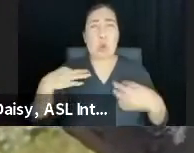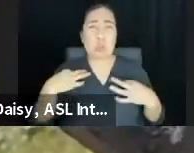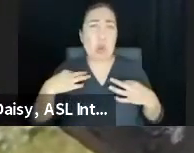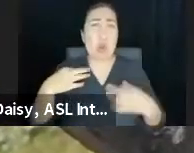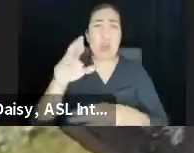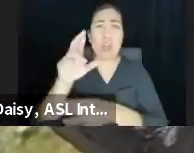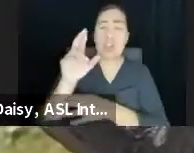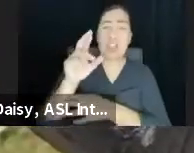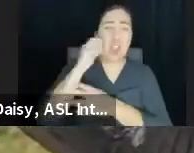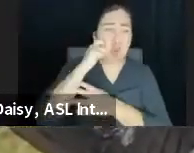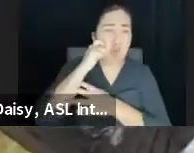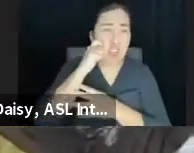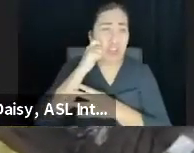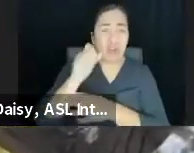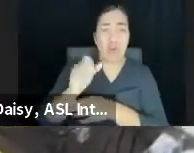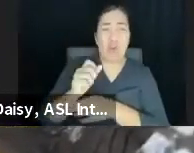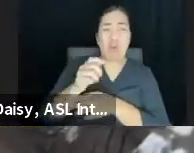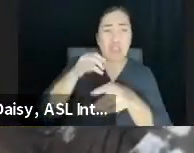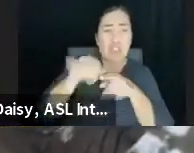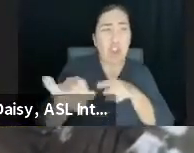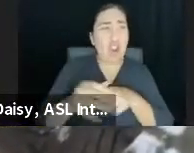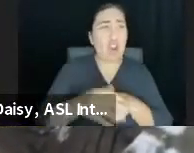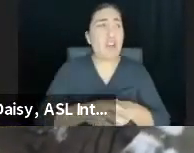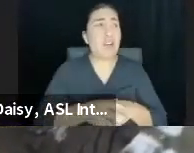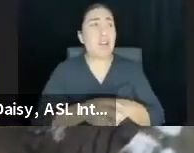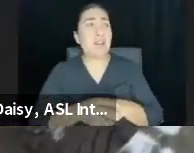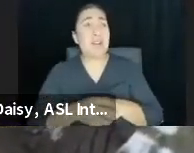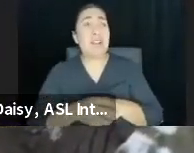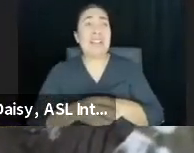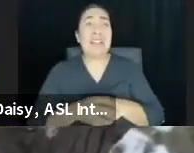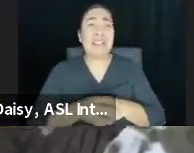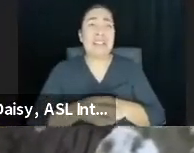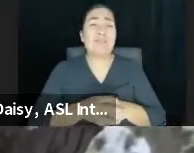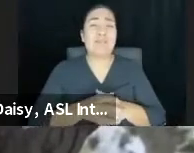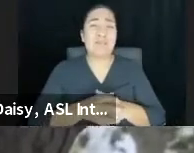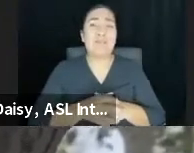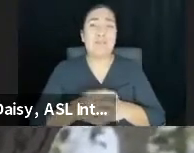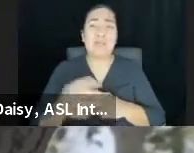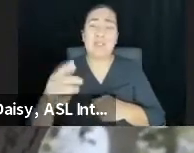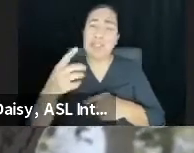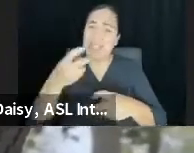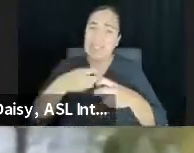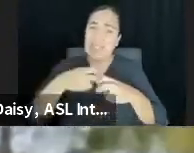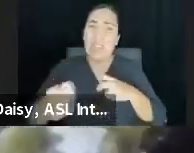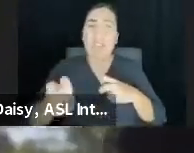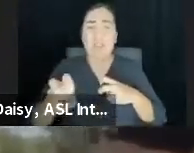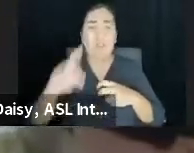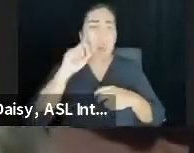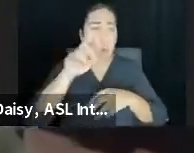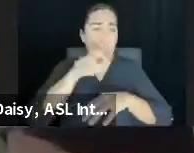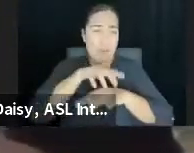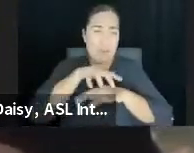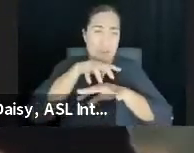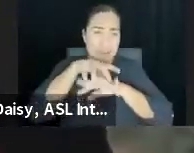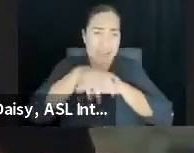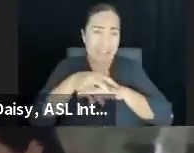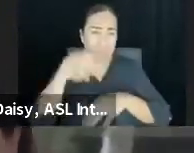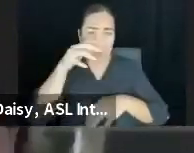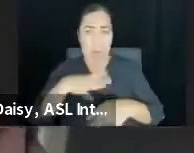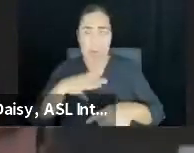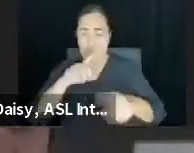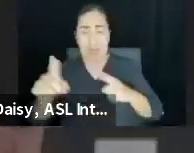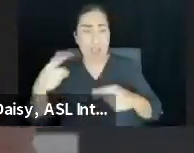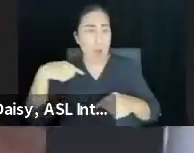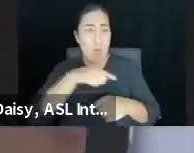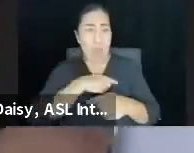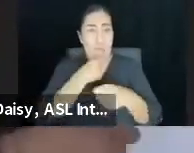member, Esther Almazan, who have prepared a special treat for you all. It is prickly pear cactus juice from Tucson and an Indigenous food